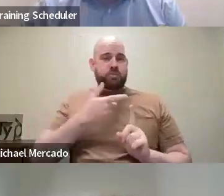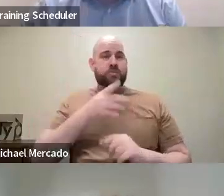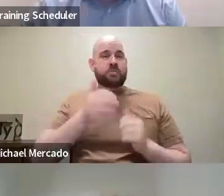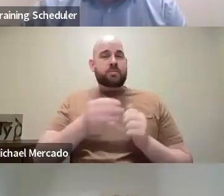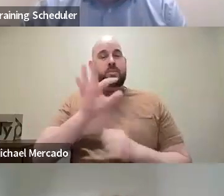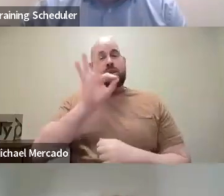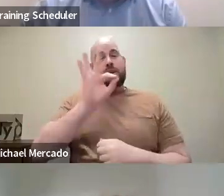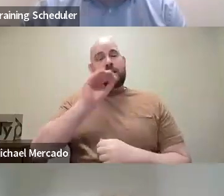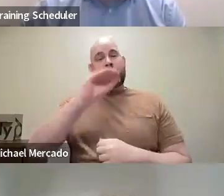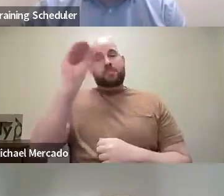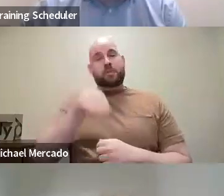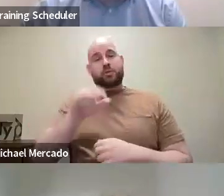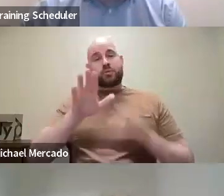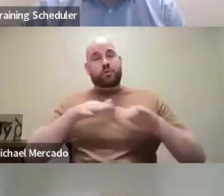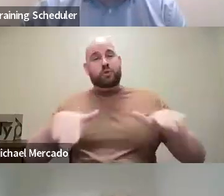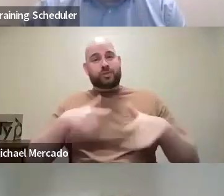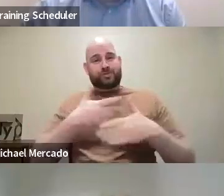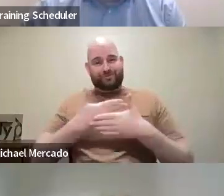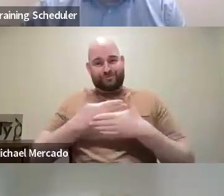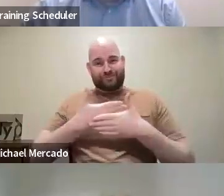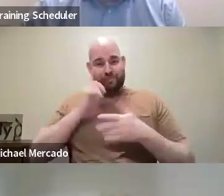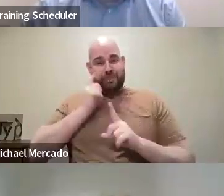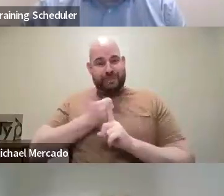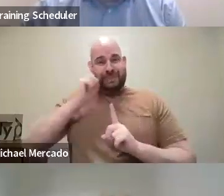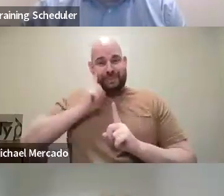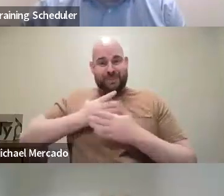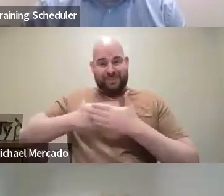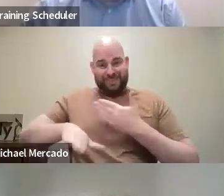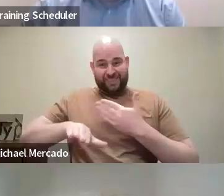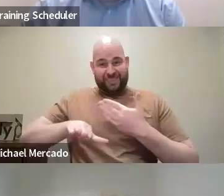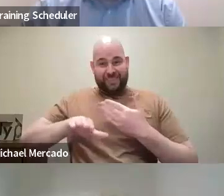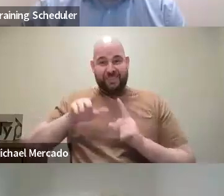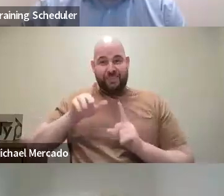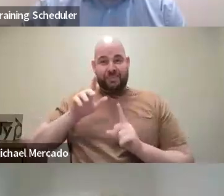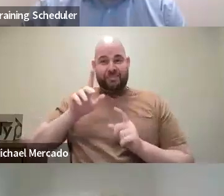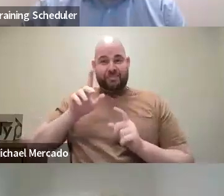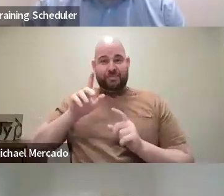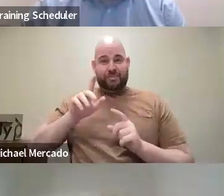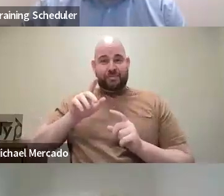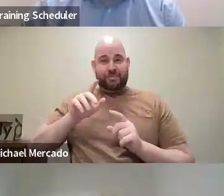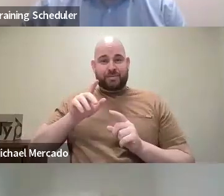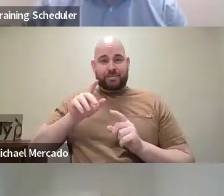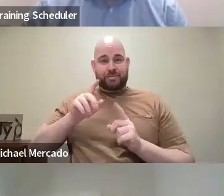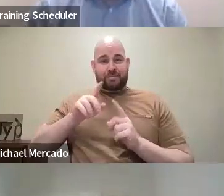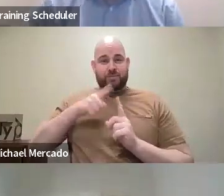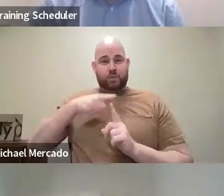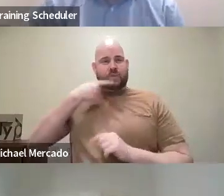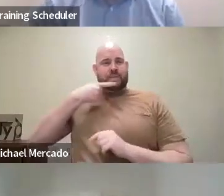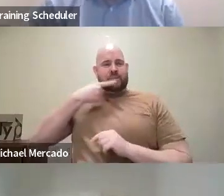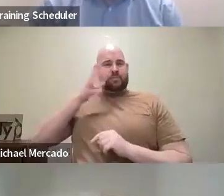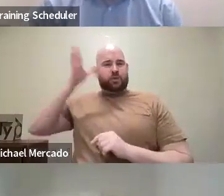So most parents of deaf children, actually 90% of children who are born deaf,